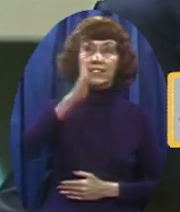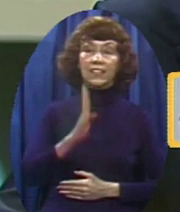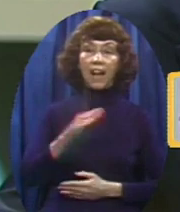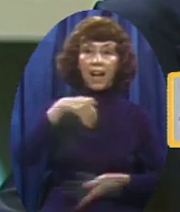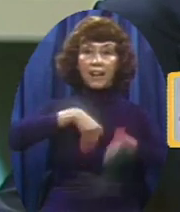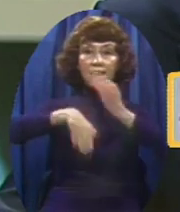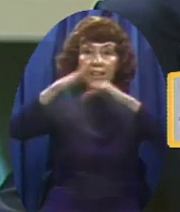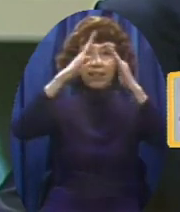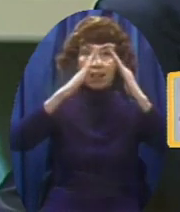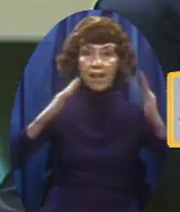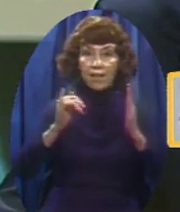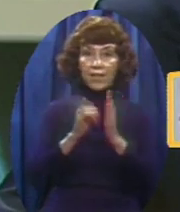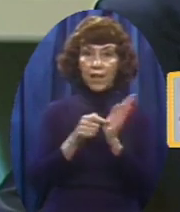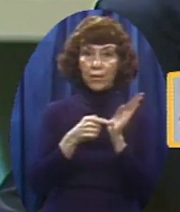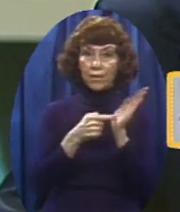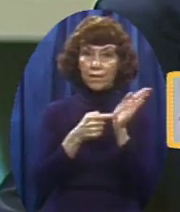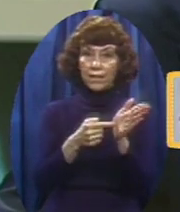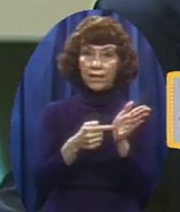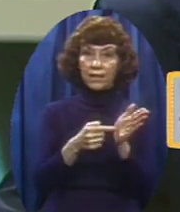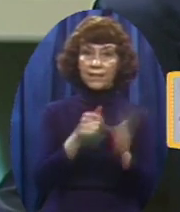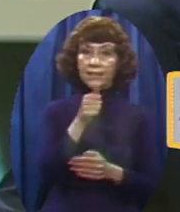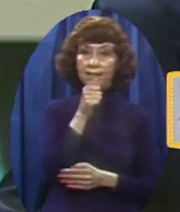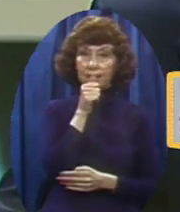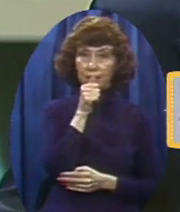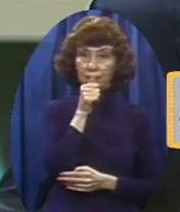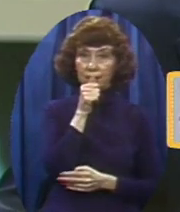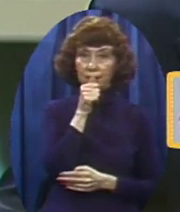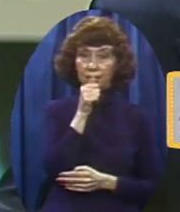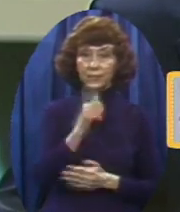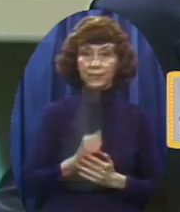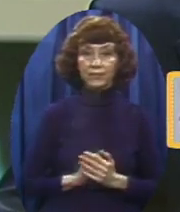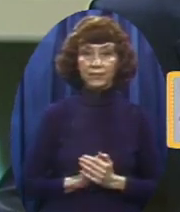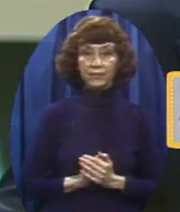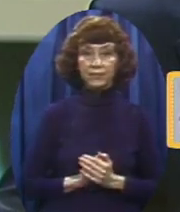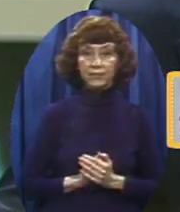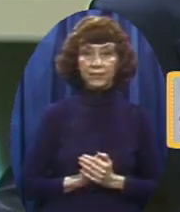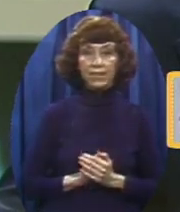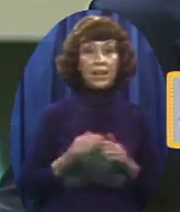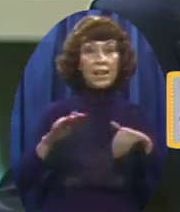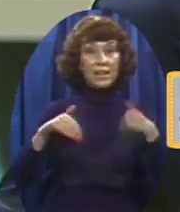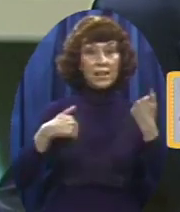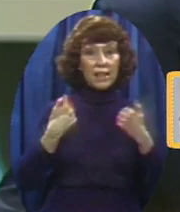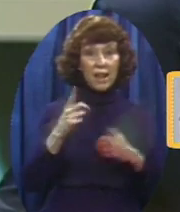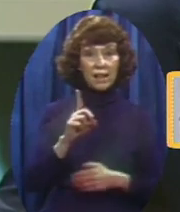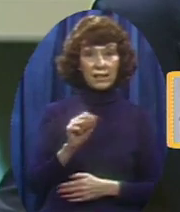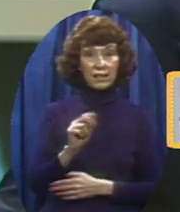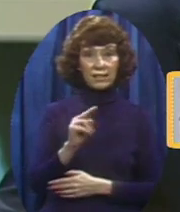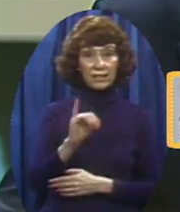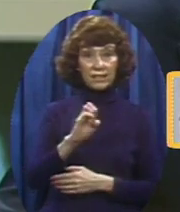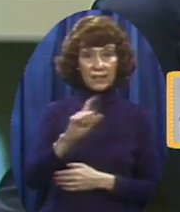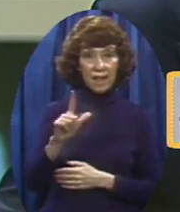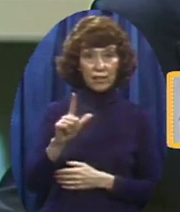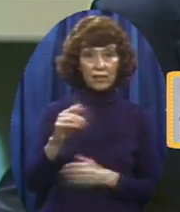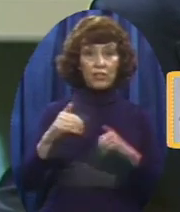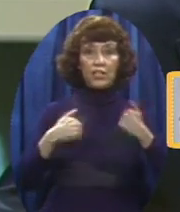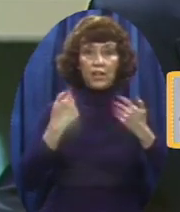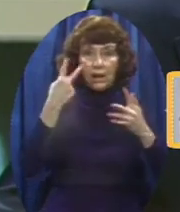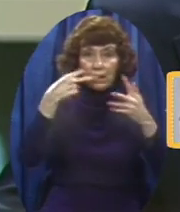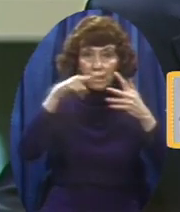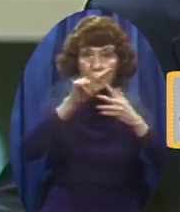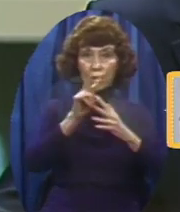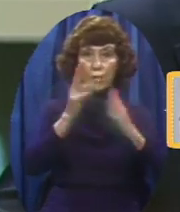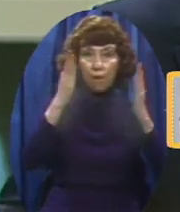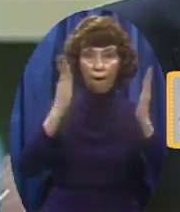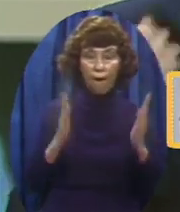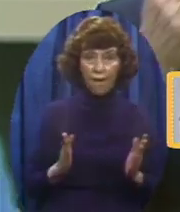that revealeth secrets." Young Daniel, the young prophet,